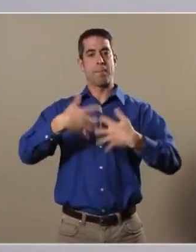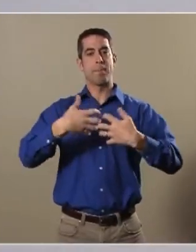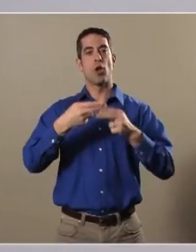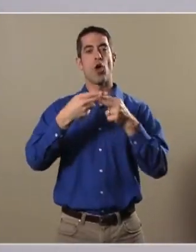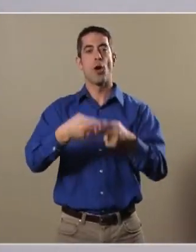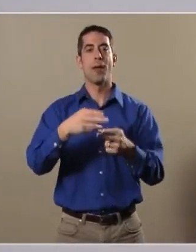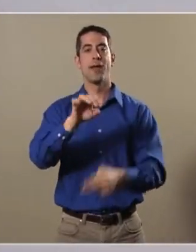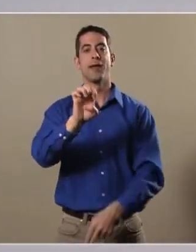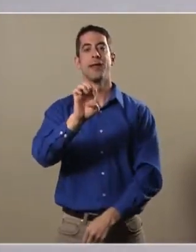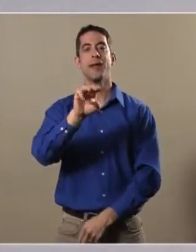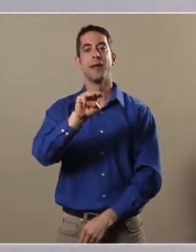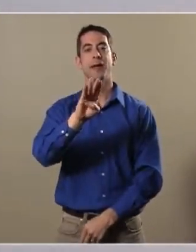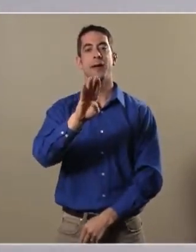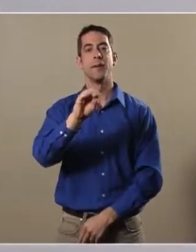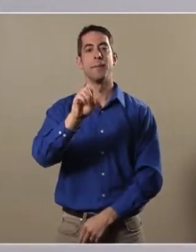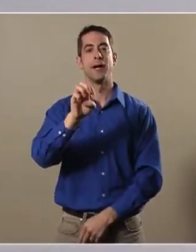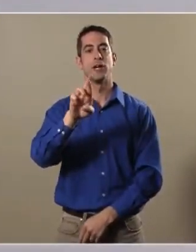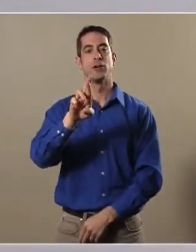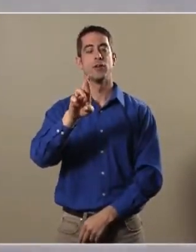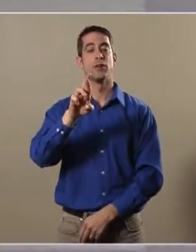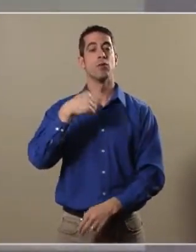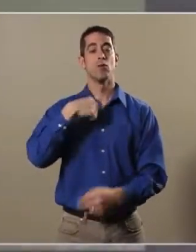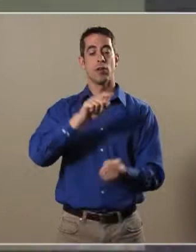for government and businesses.